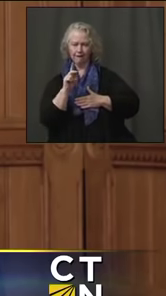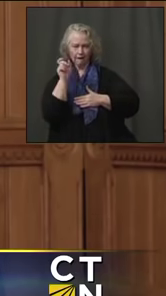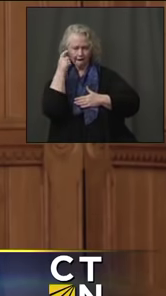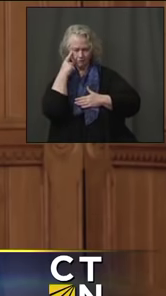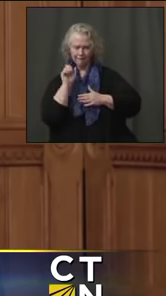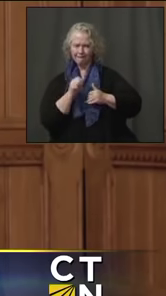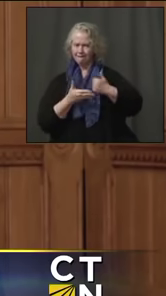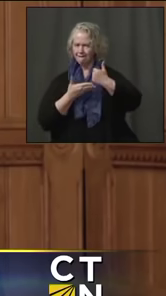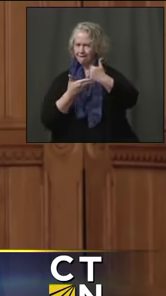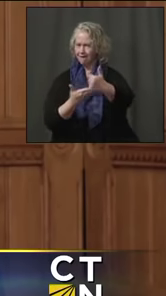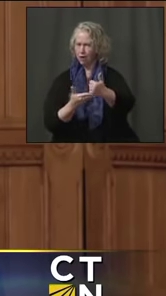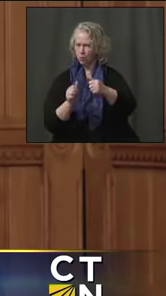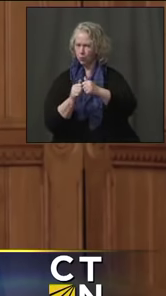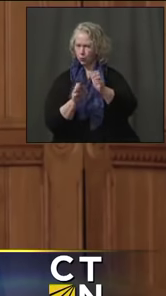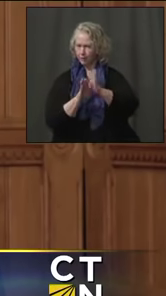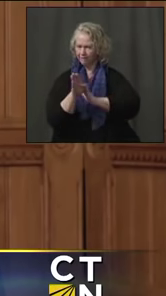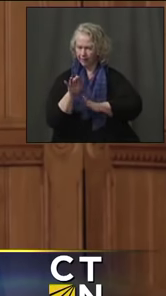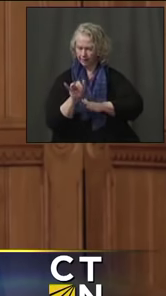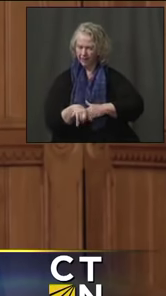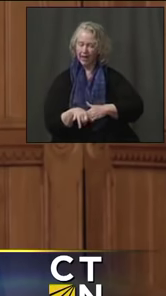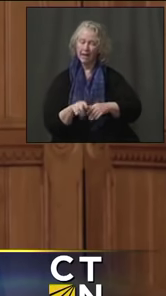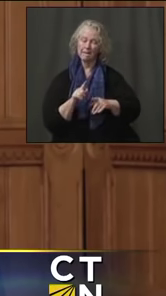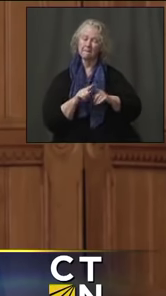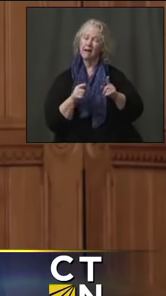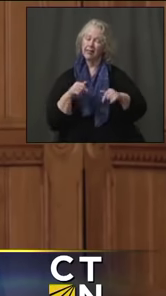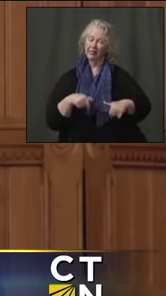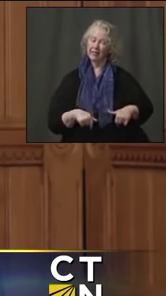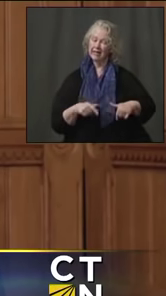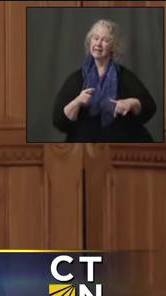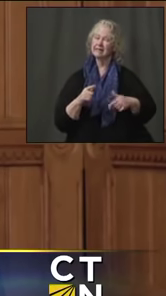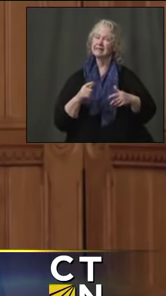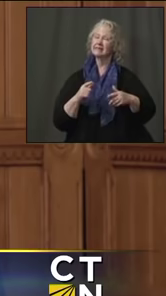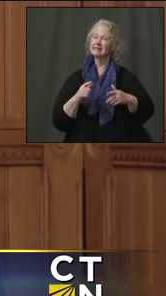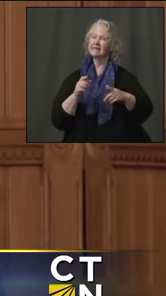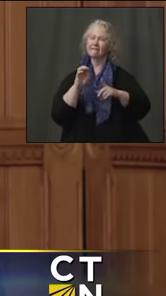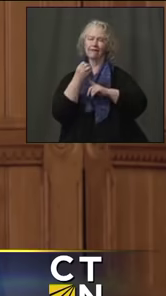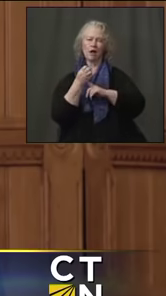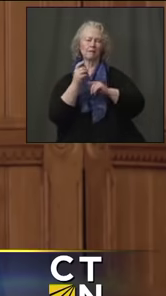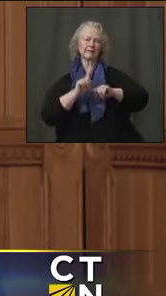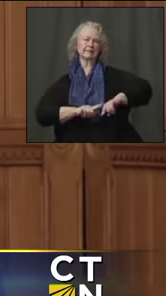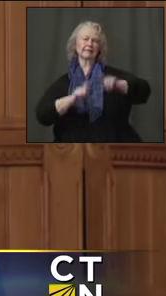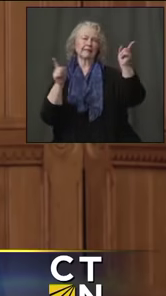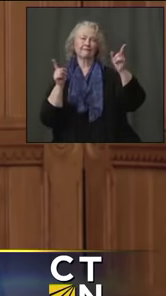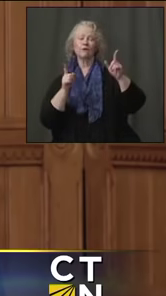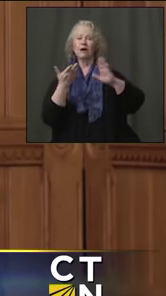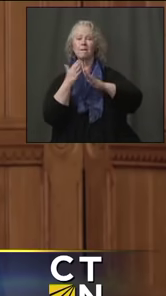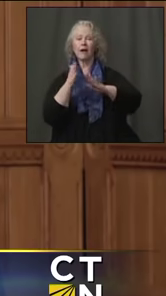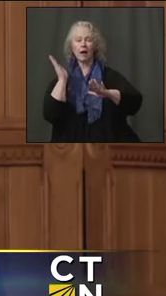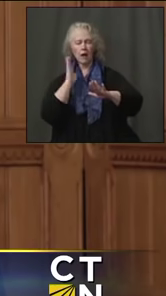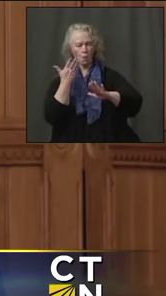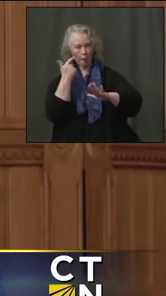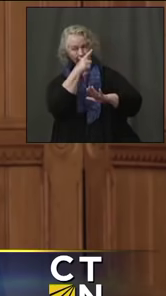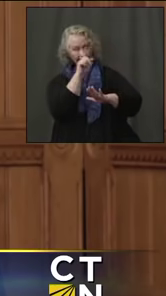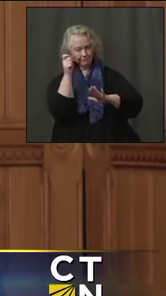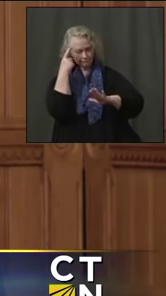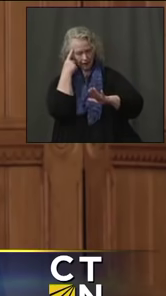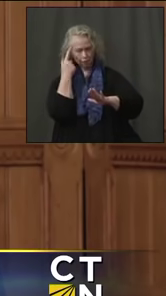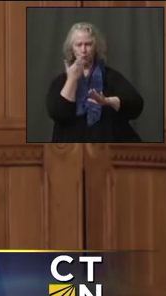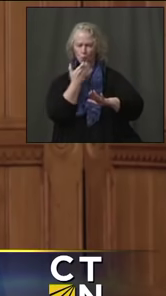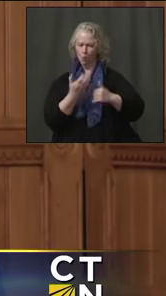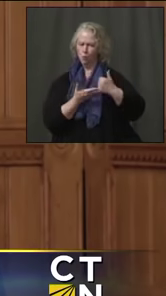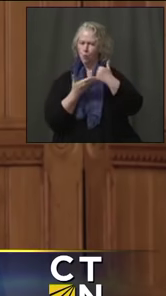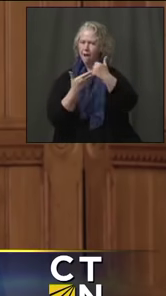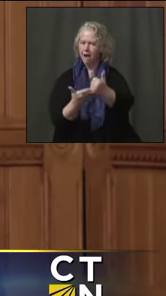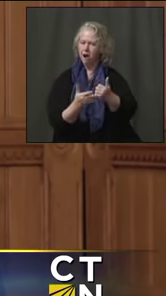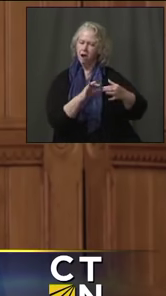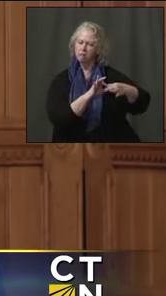think what's unique about this particular downturn is the response the feds have made, and that is really to bridge the time and bridge some of